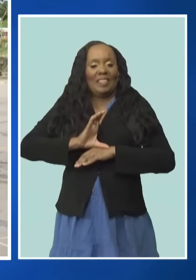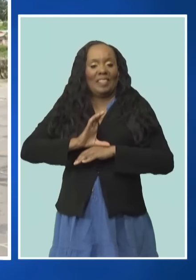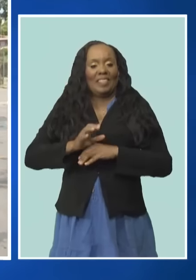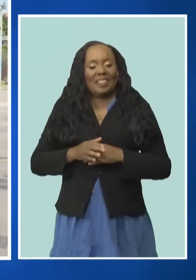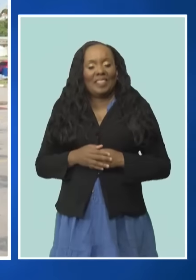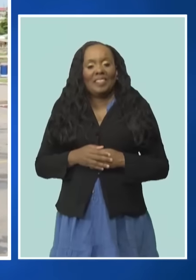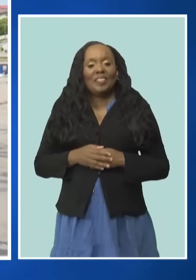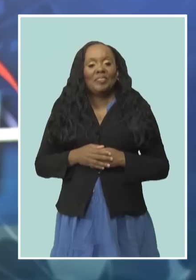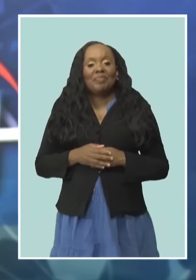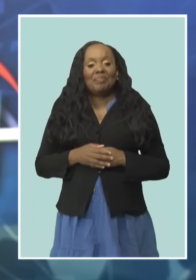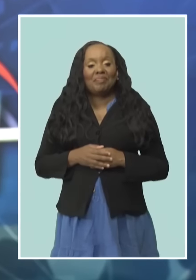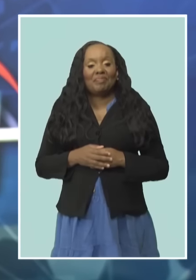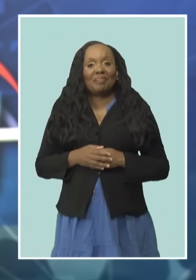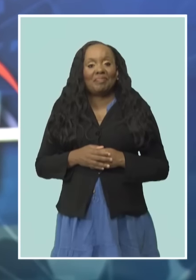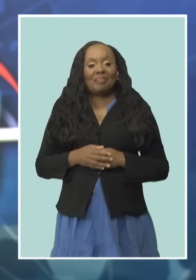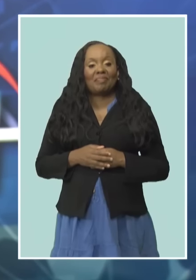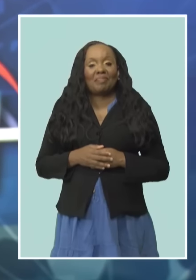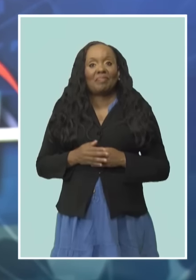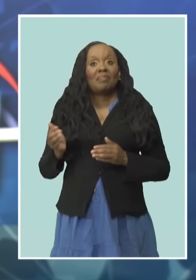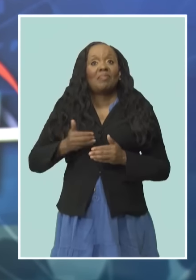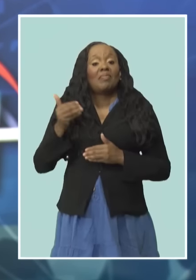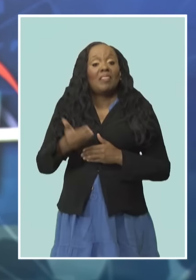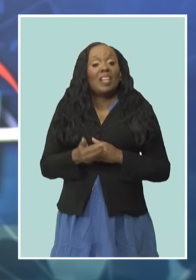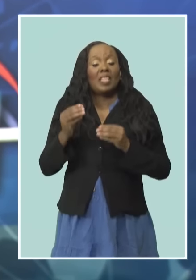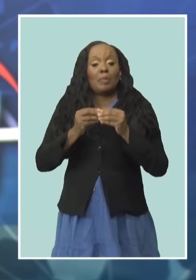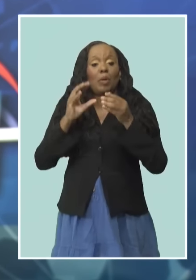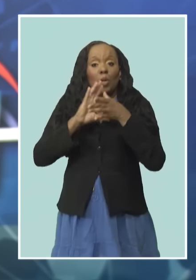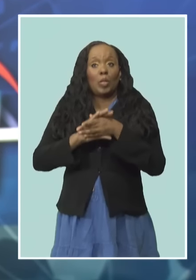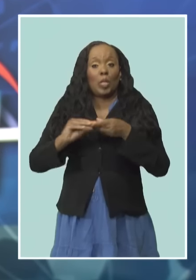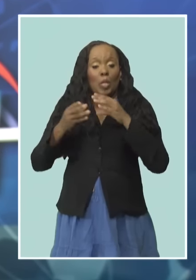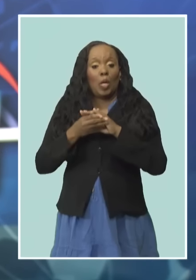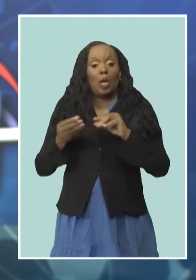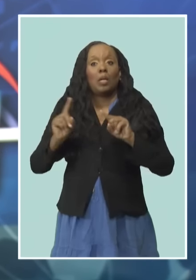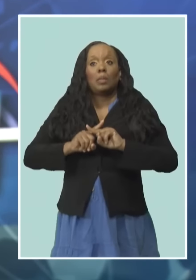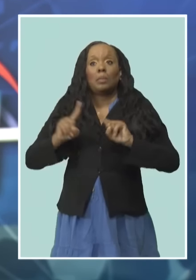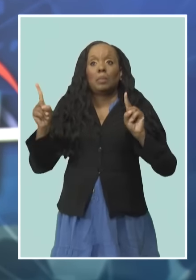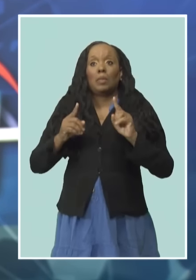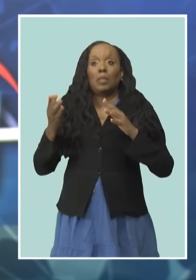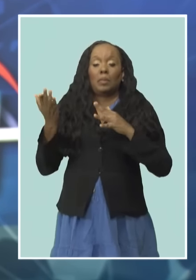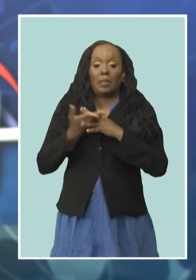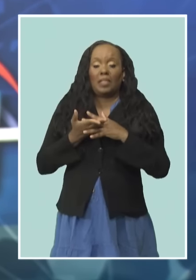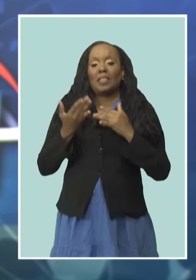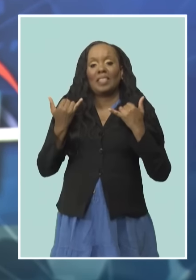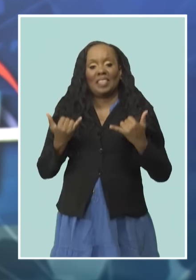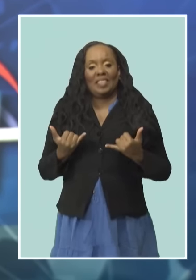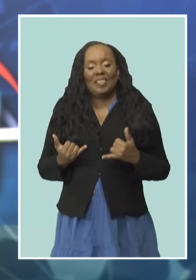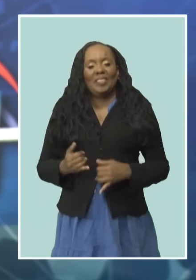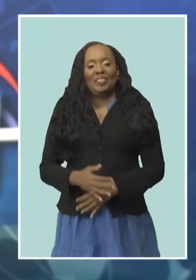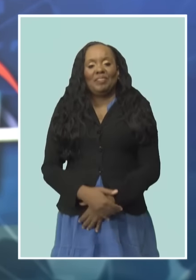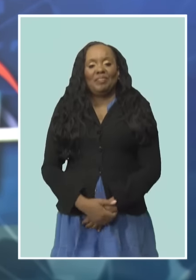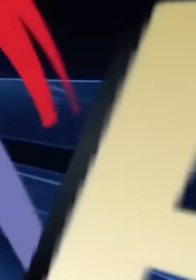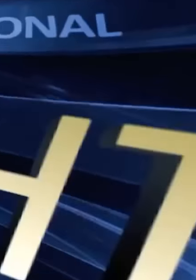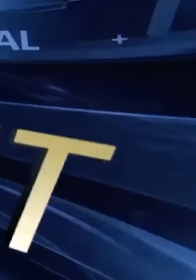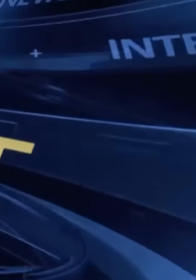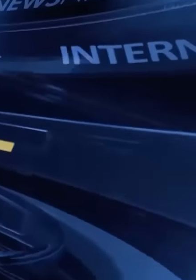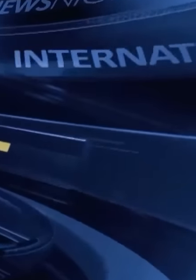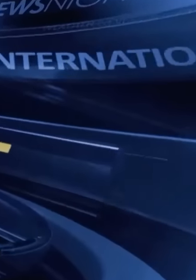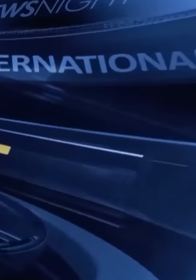CBC News. Coming up, students at the St. James School get a chance to learn more about tourism.